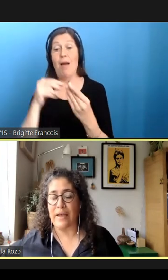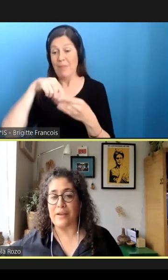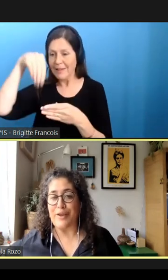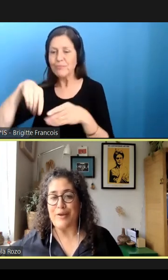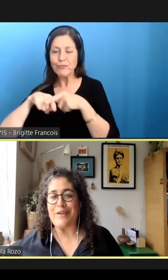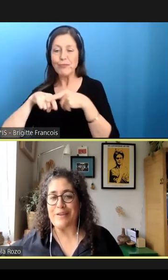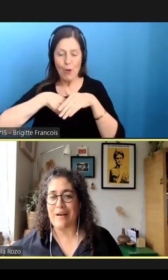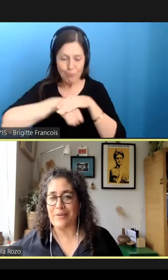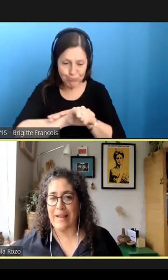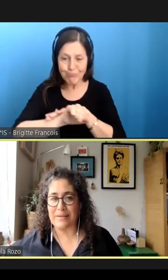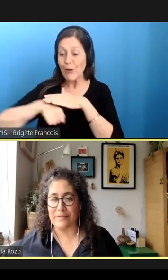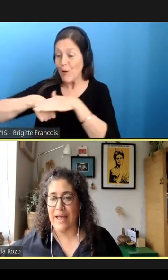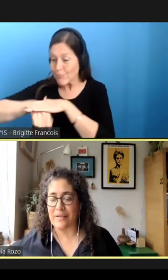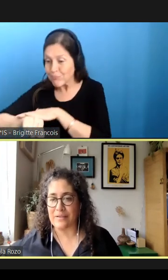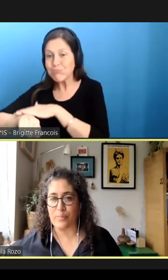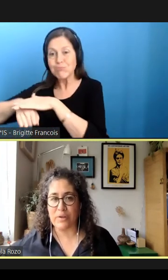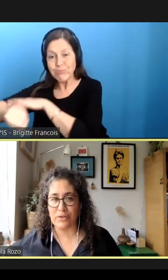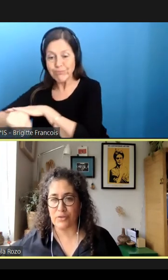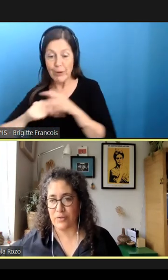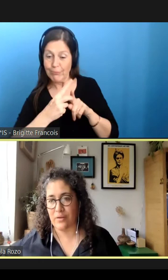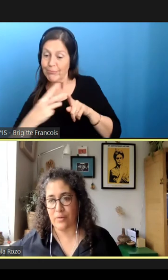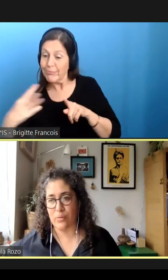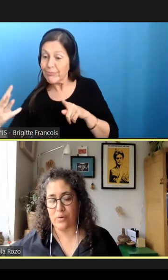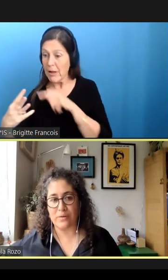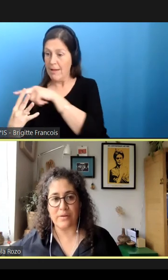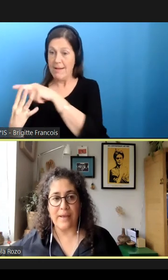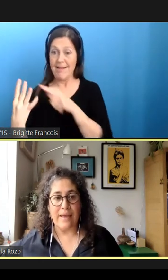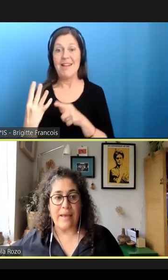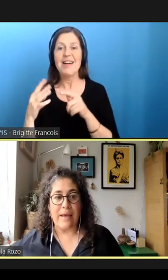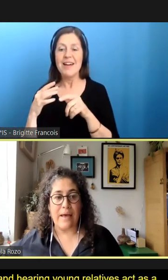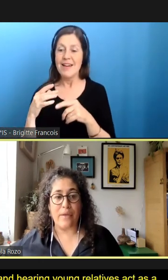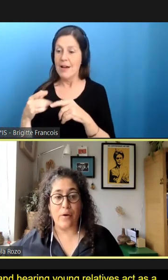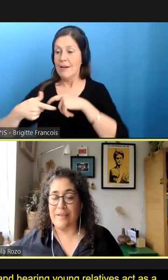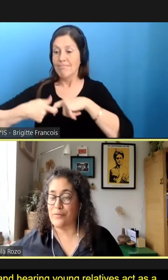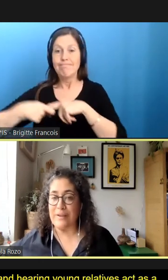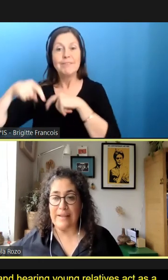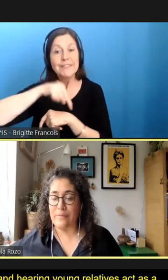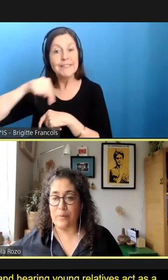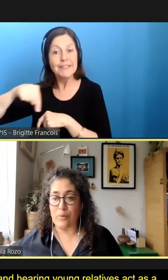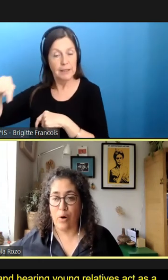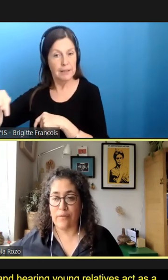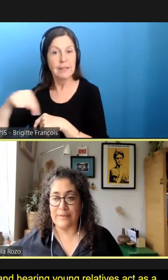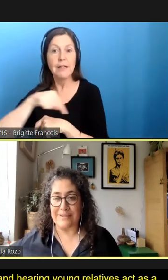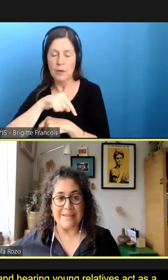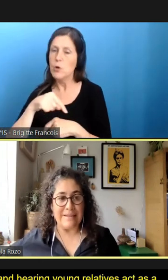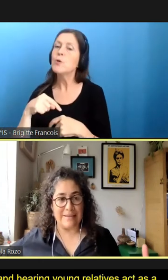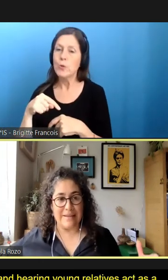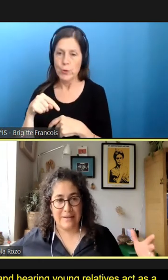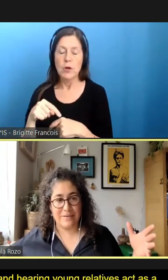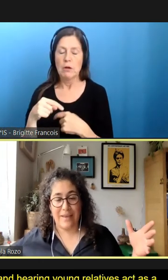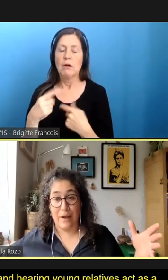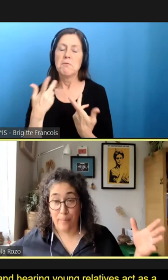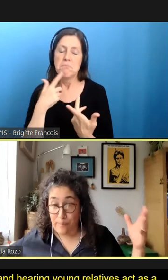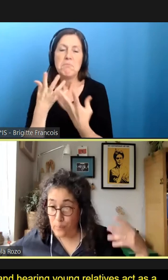friends, and hearing young relatives act as a bridge to the hearing world. It's really often seen